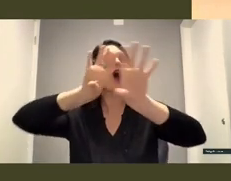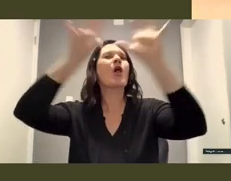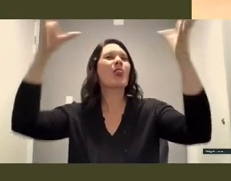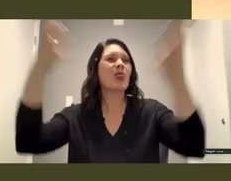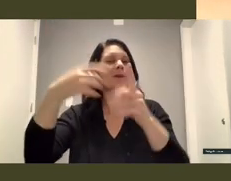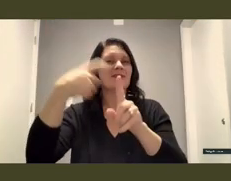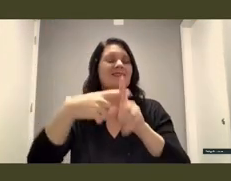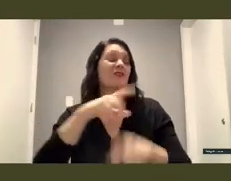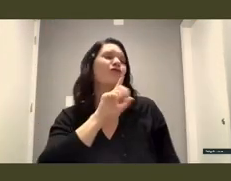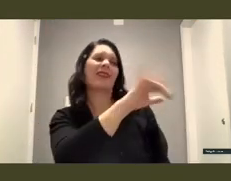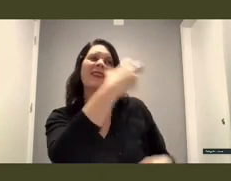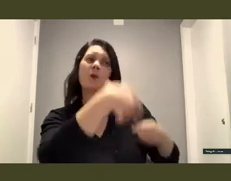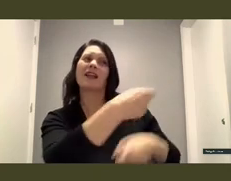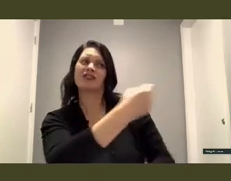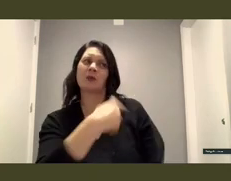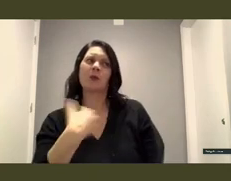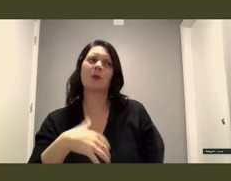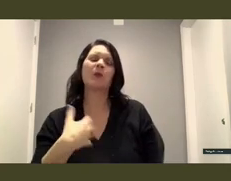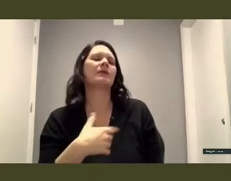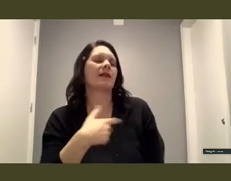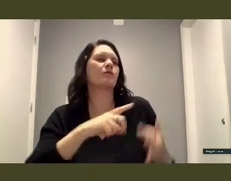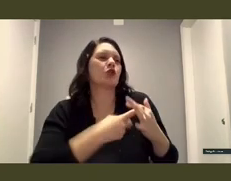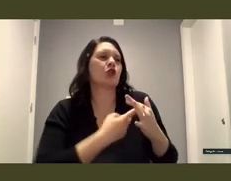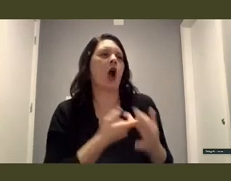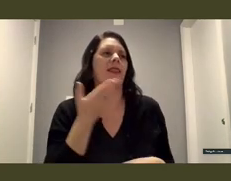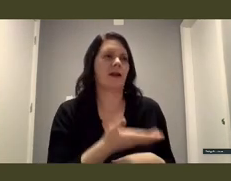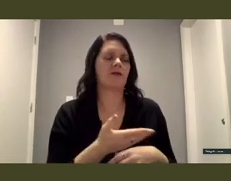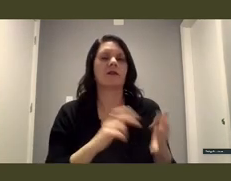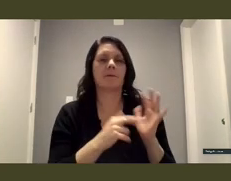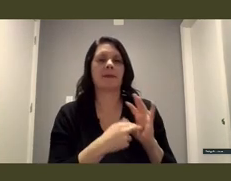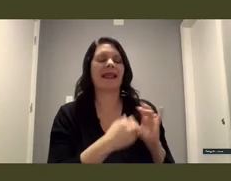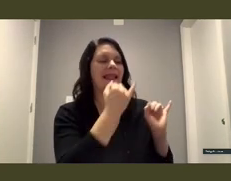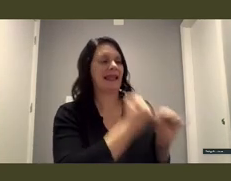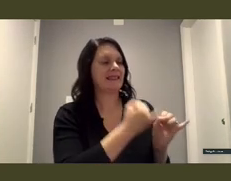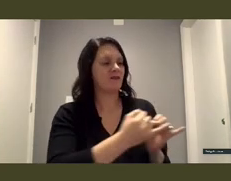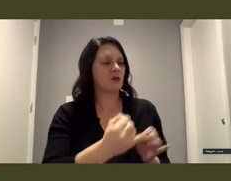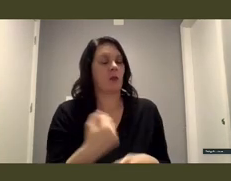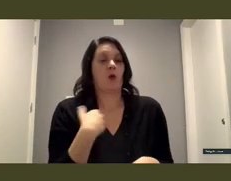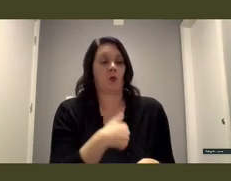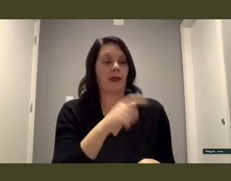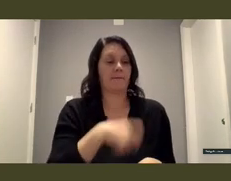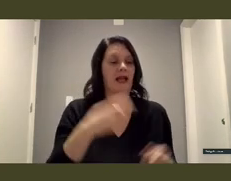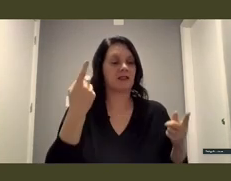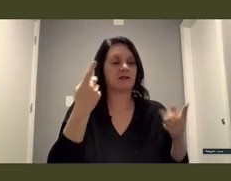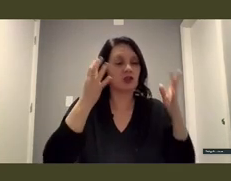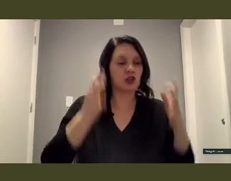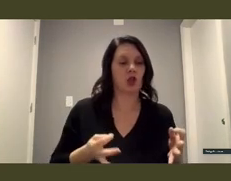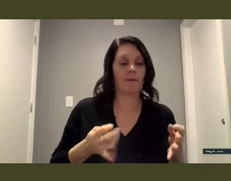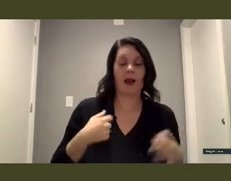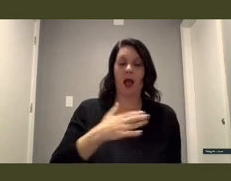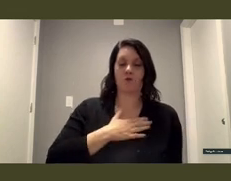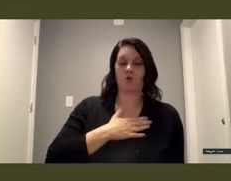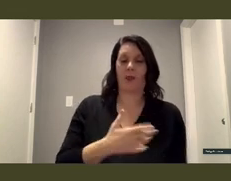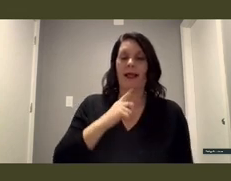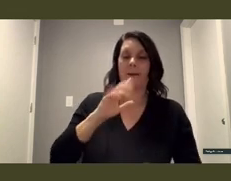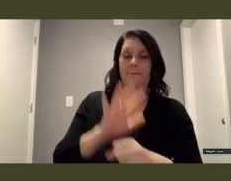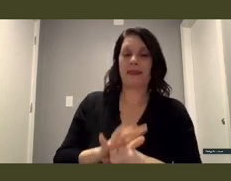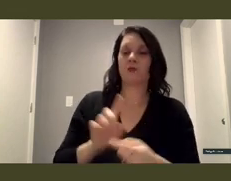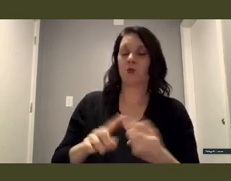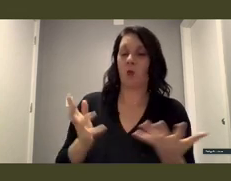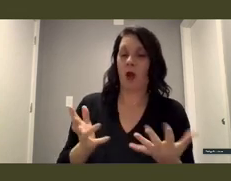really. But I think that's where I would start. It starts individually with us trying to determine what are we willing to commit to, and how does that,